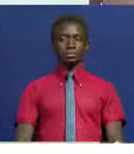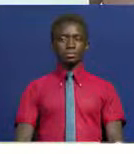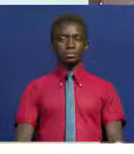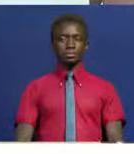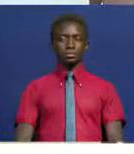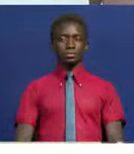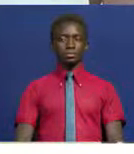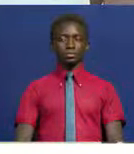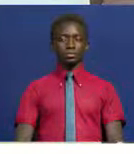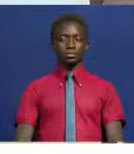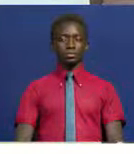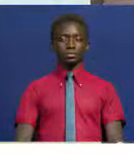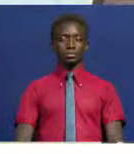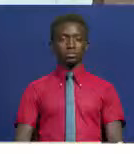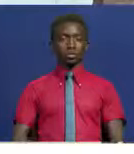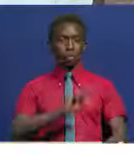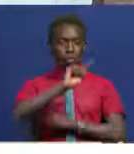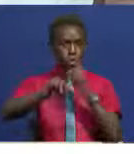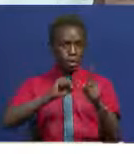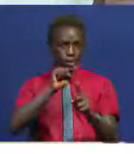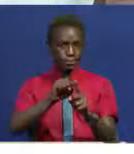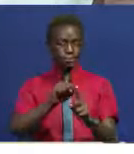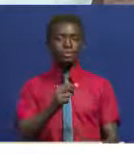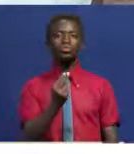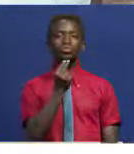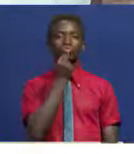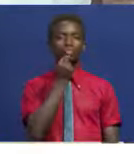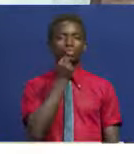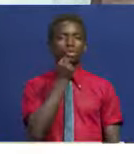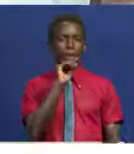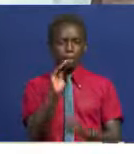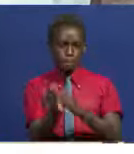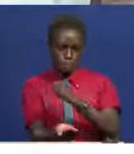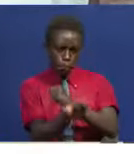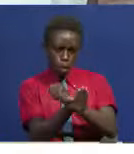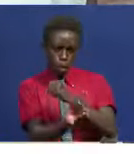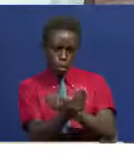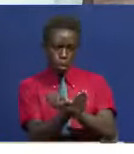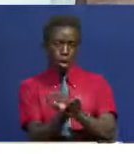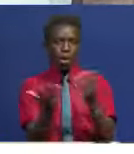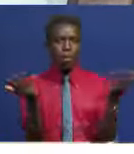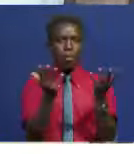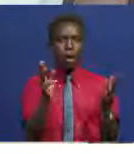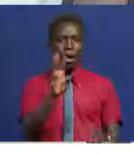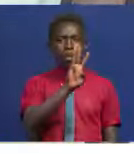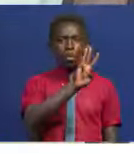story Tuesday Morning along Waki way in KMI Nairobi